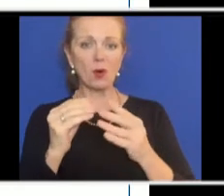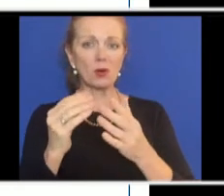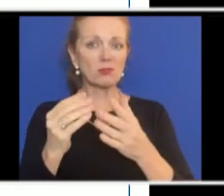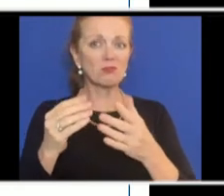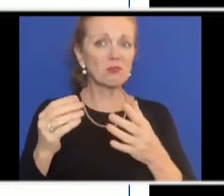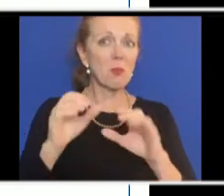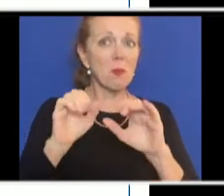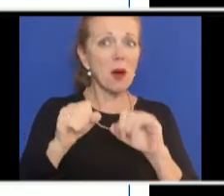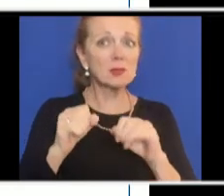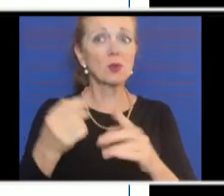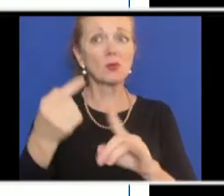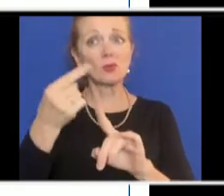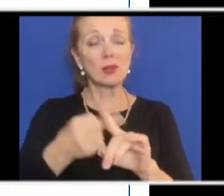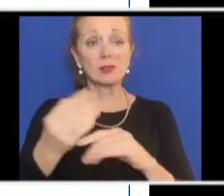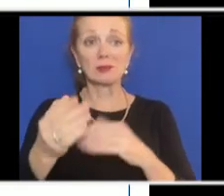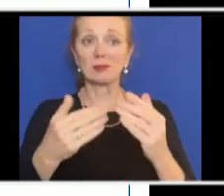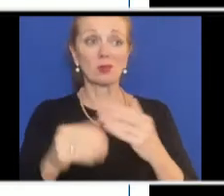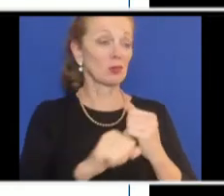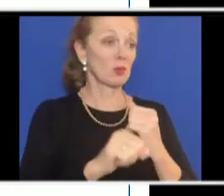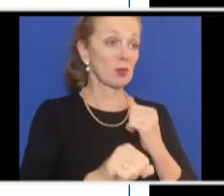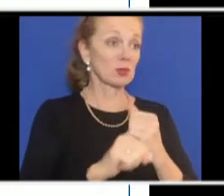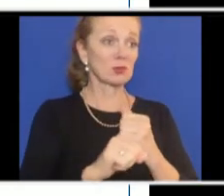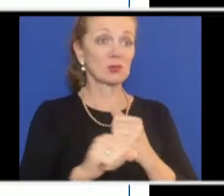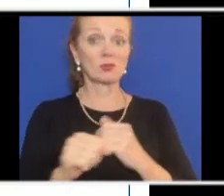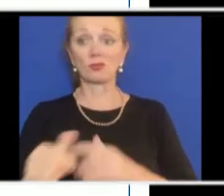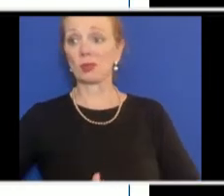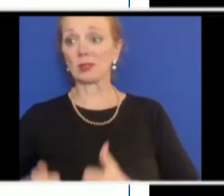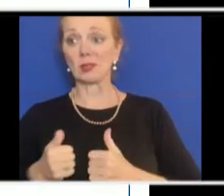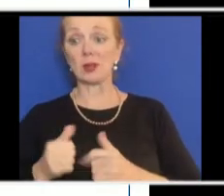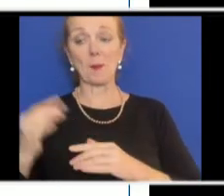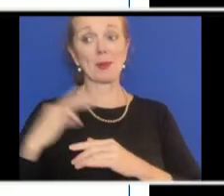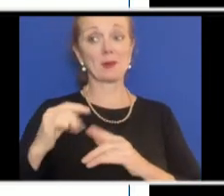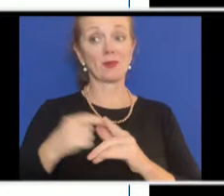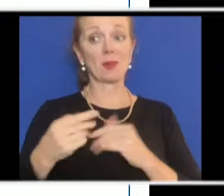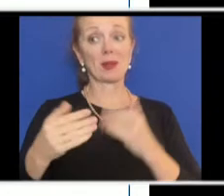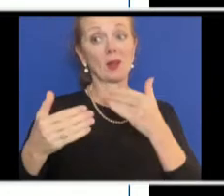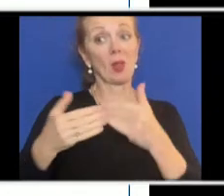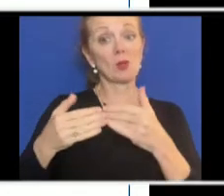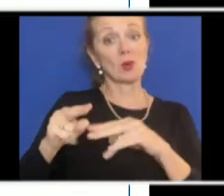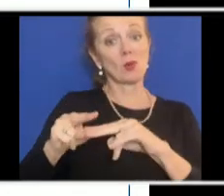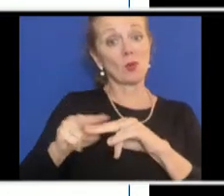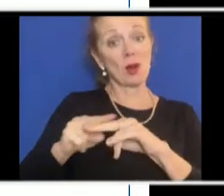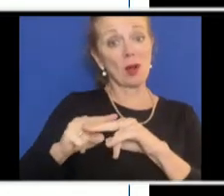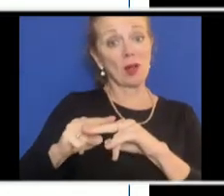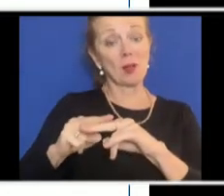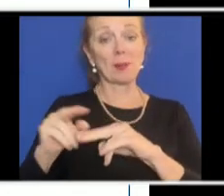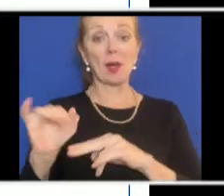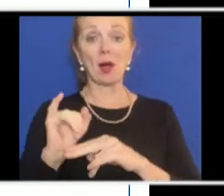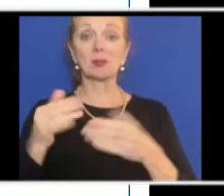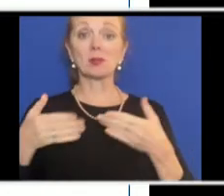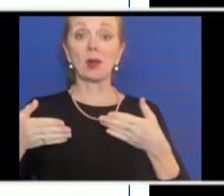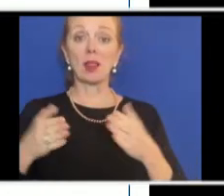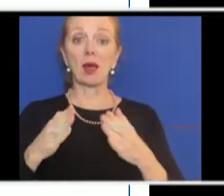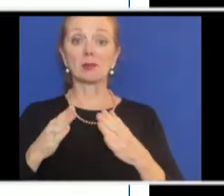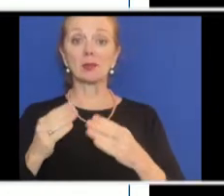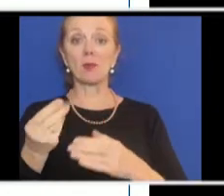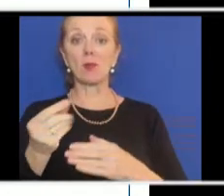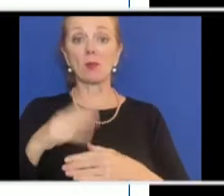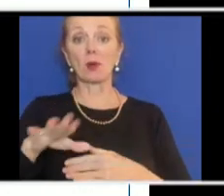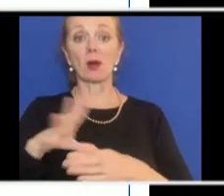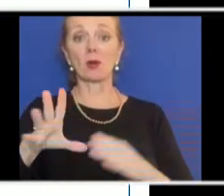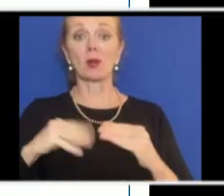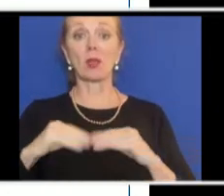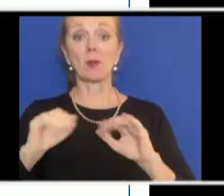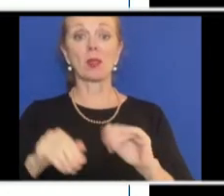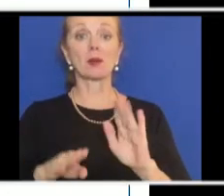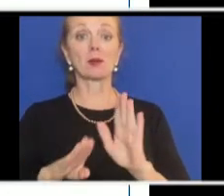be residential or commercial uses that benefit from being in proximity to light rail it also allows the property owner the ability to develop or